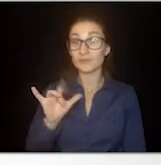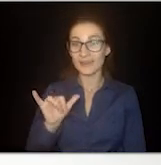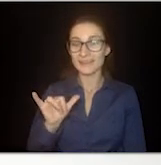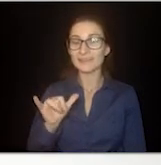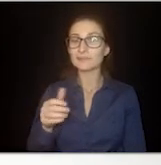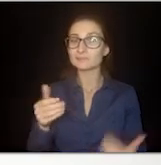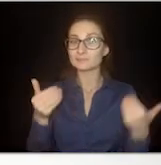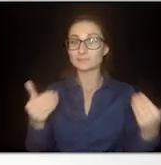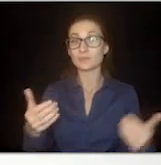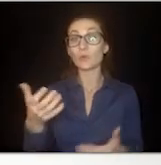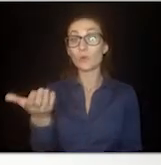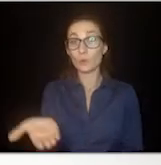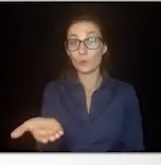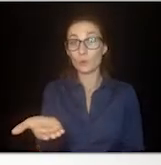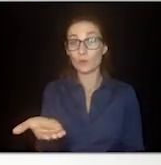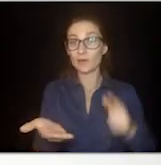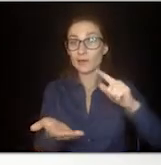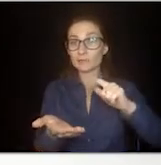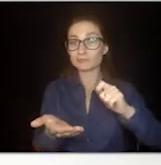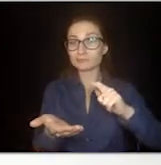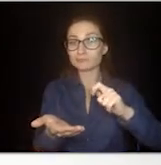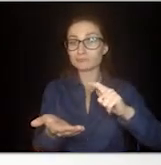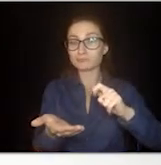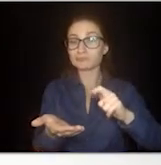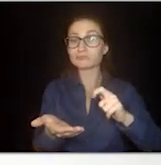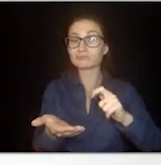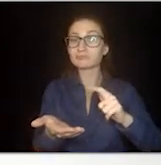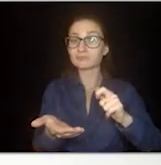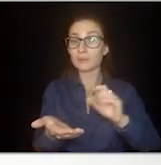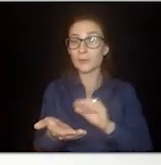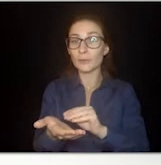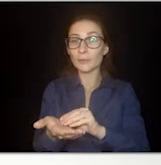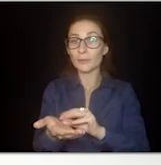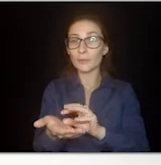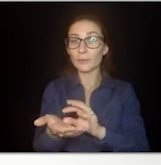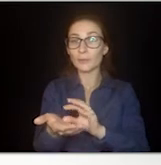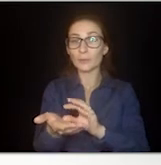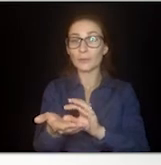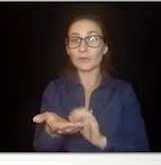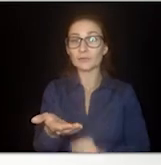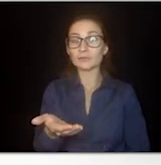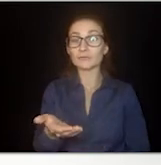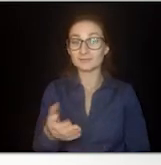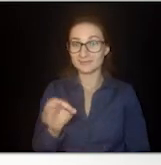Freddie consistently holds his palm open to receive water.